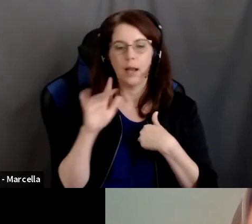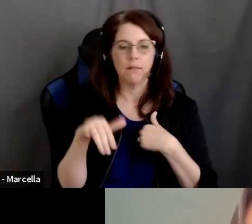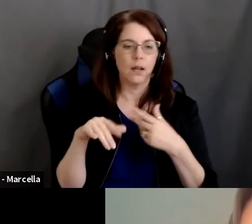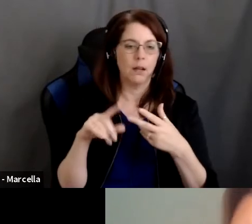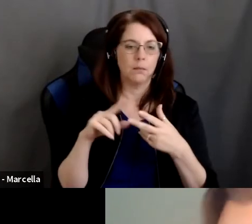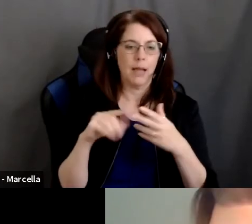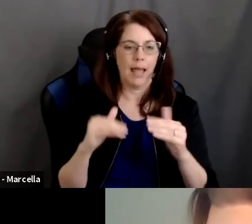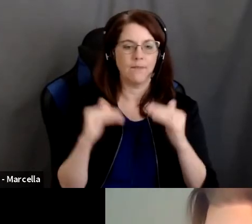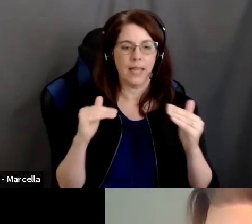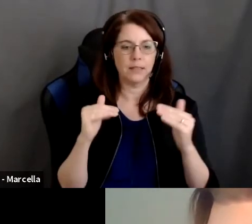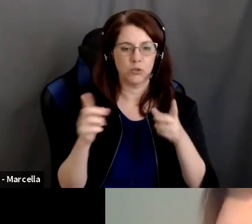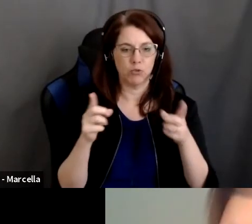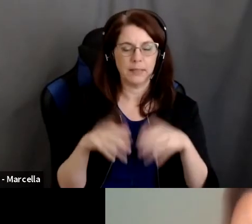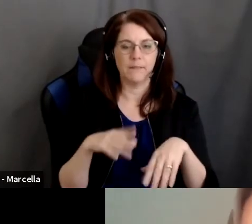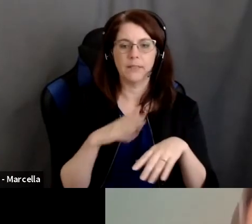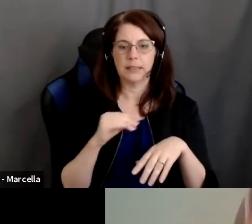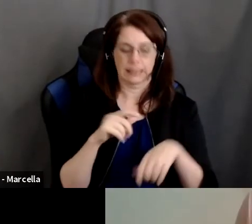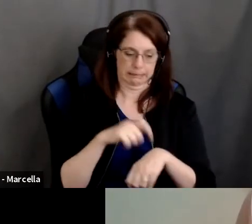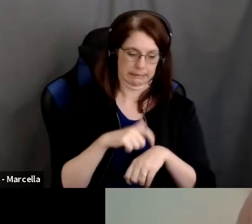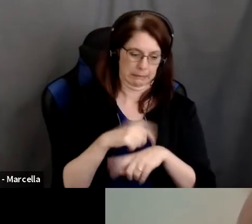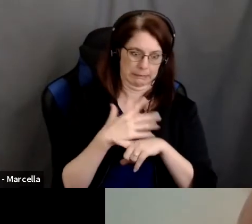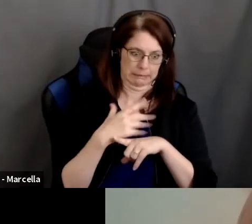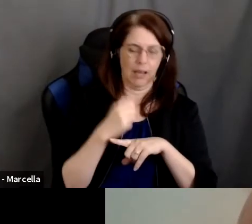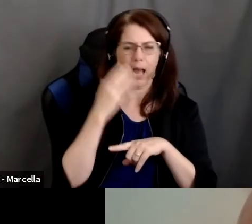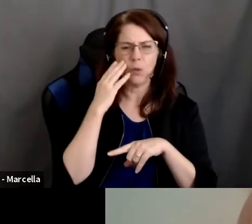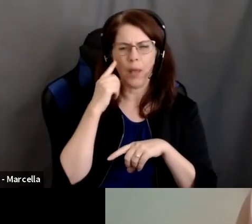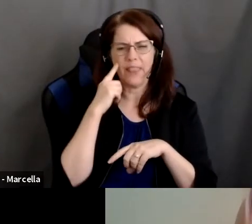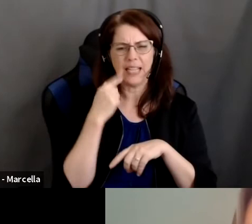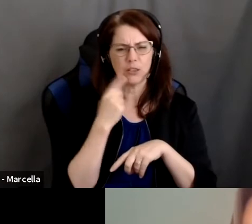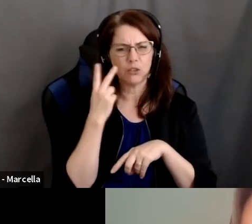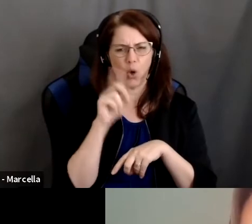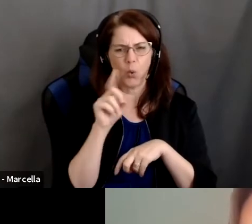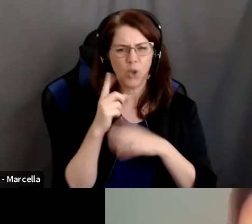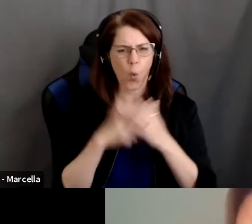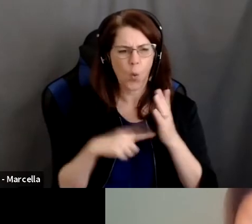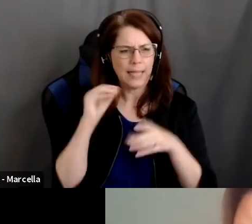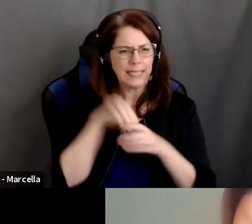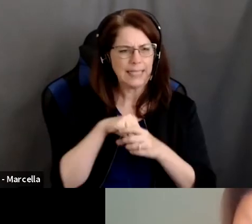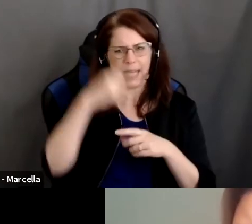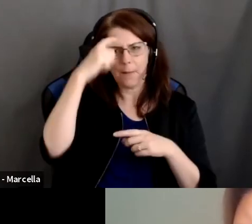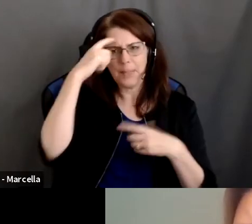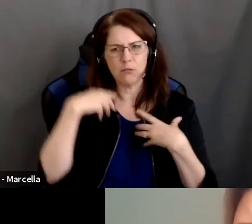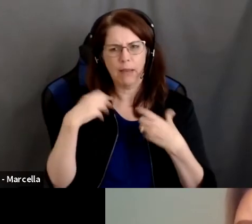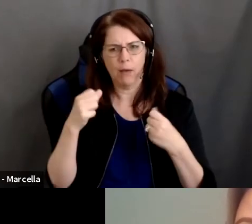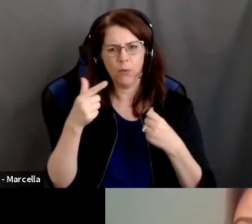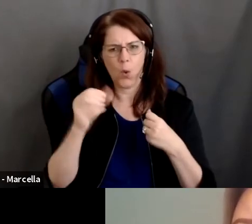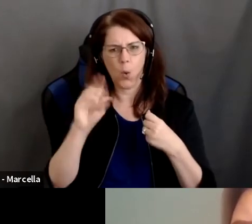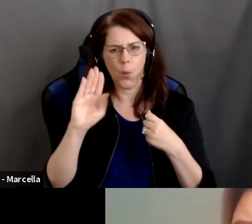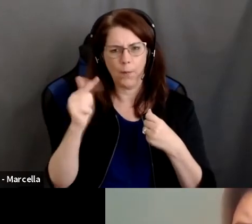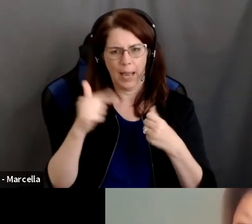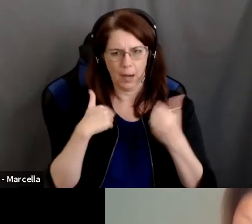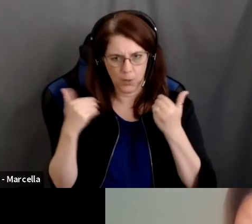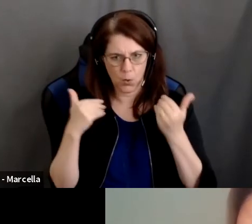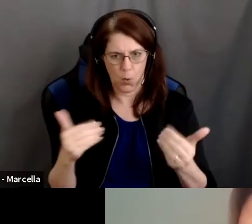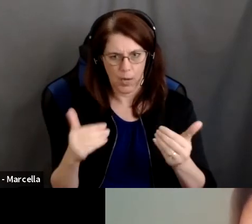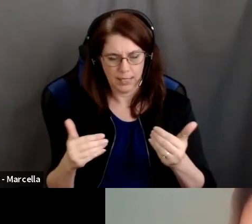And again, in the interest of time, I think I saw a question about what goes in a mental health go bag. So I'm going to go ahead and